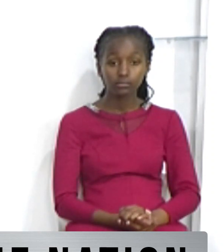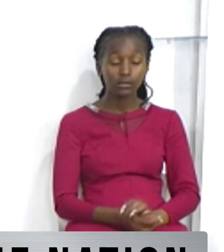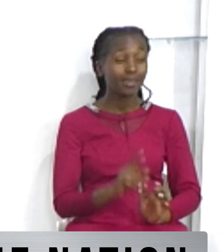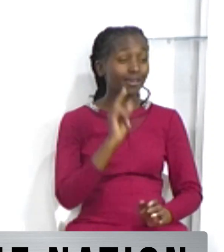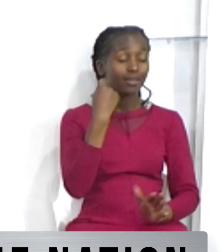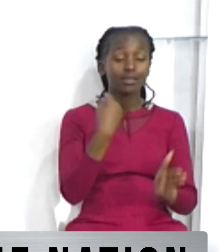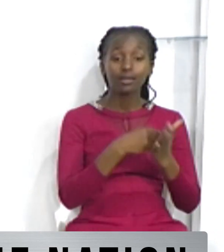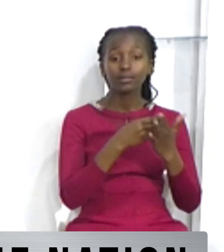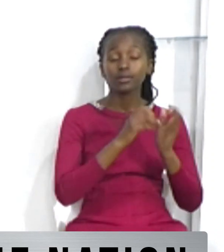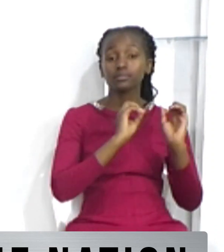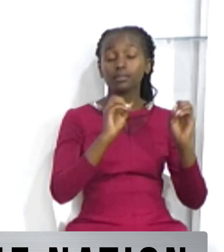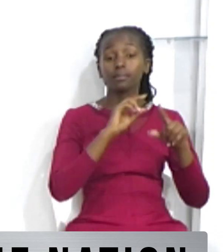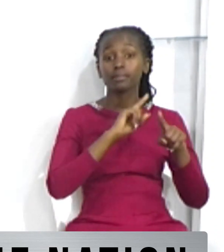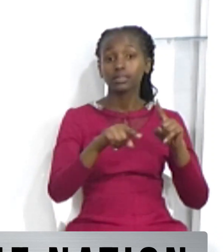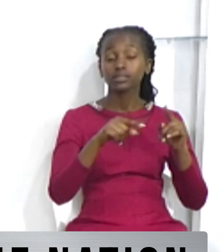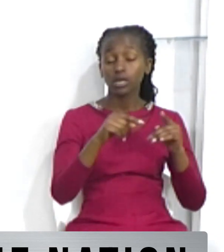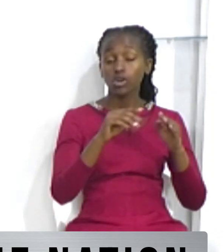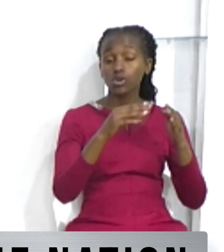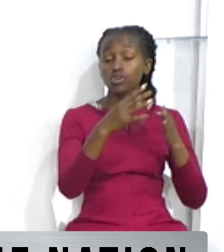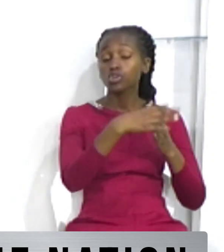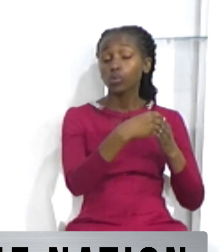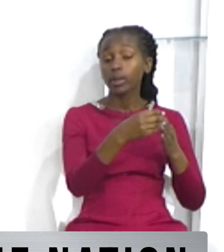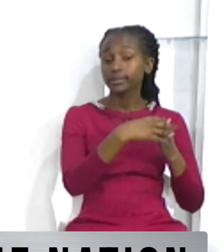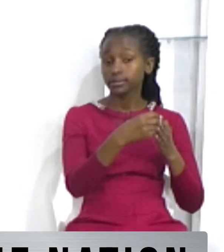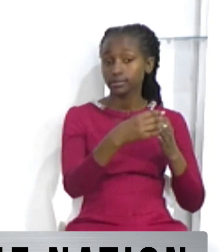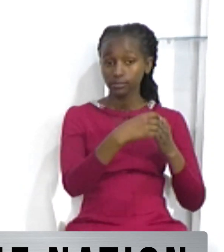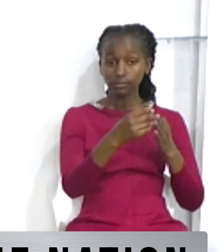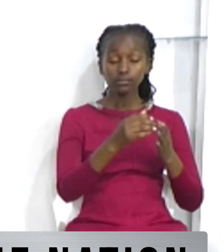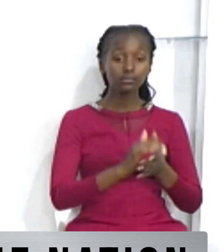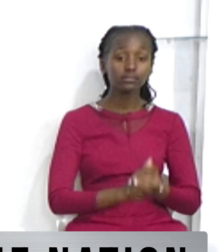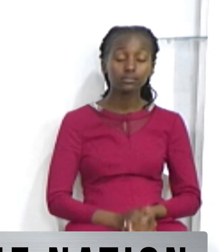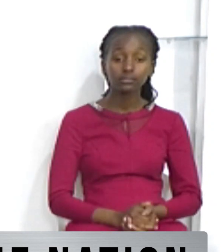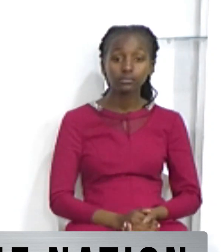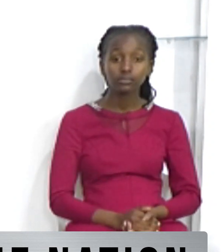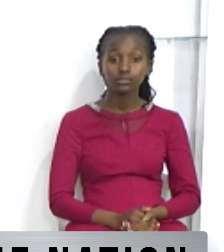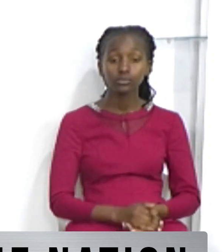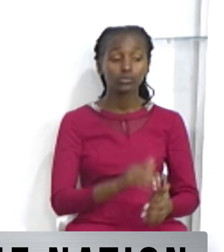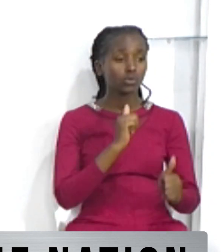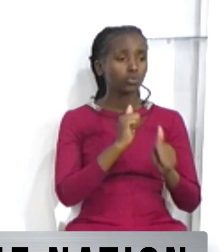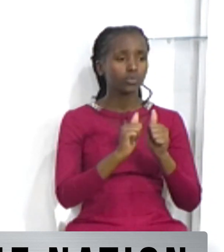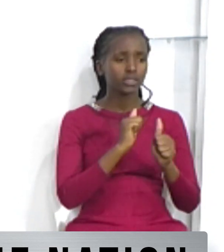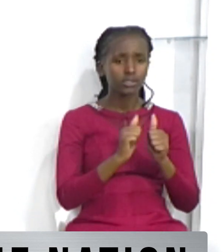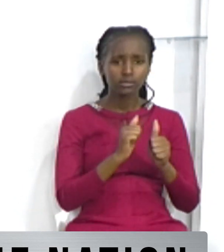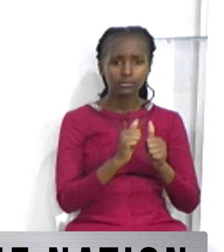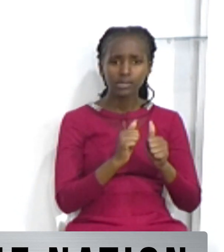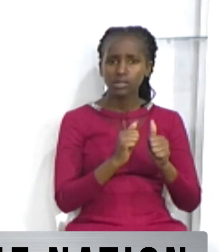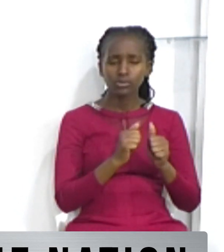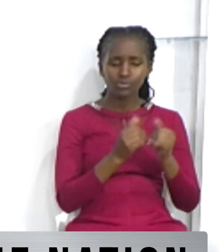Kenya money, but US dollars. Did not go through the exchequer.